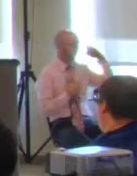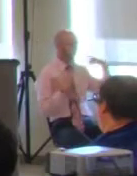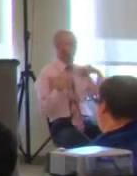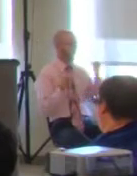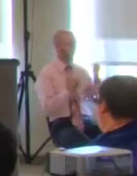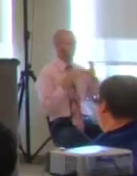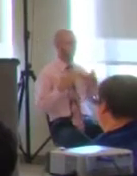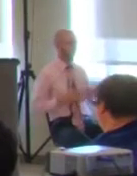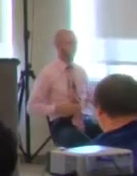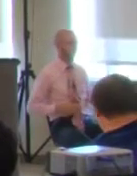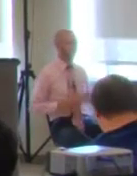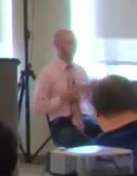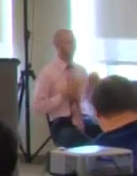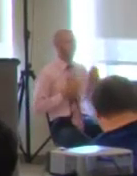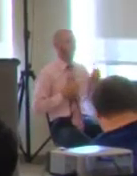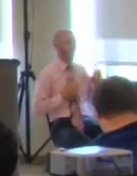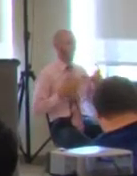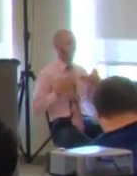consumers,